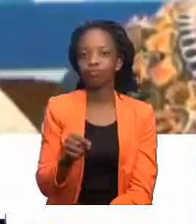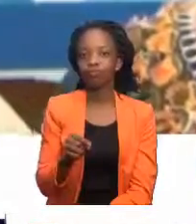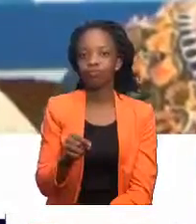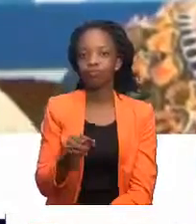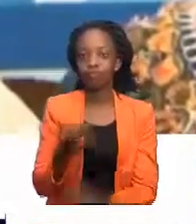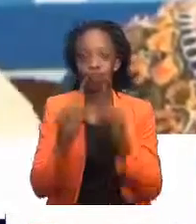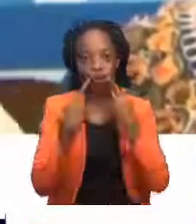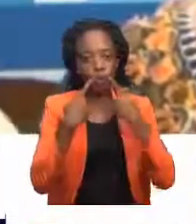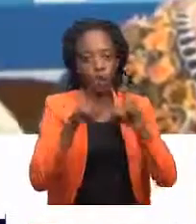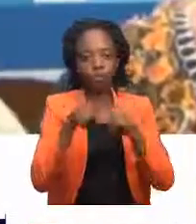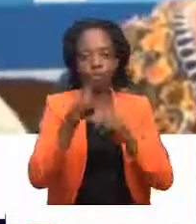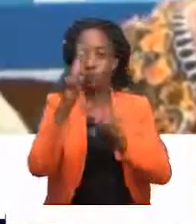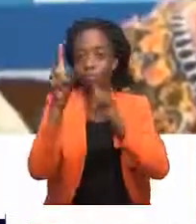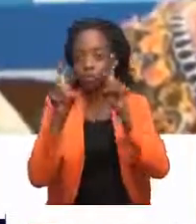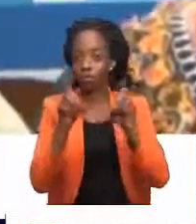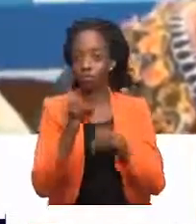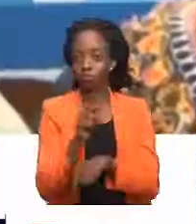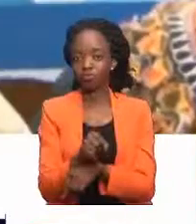this question satisfactorily,